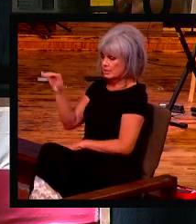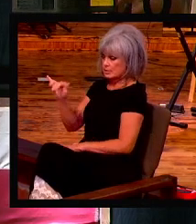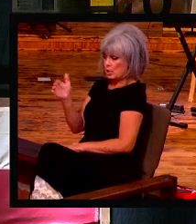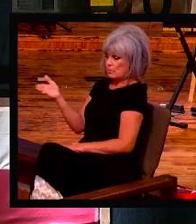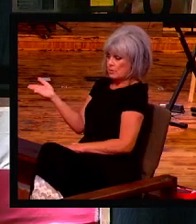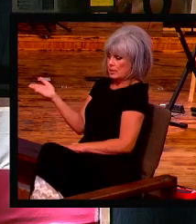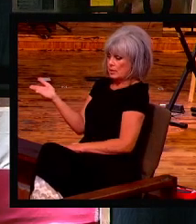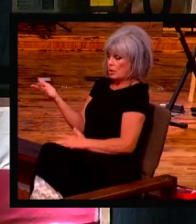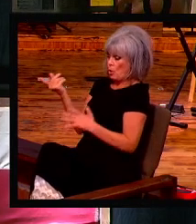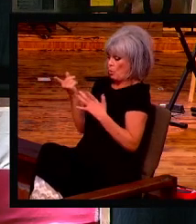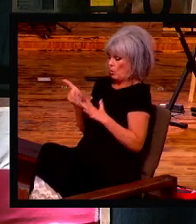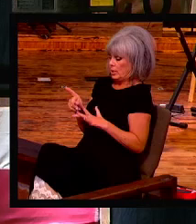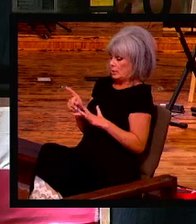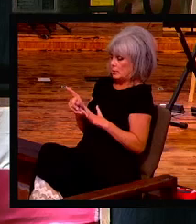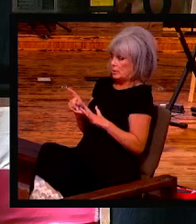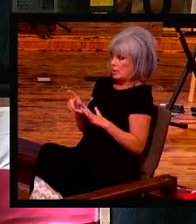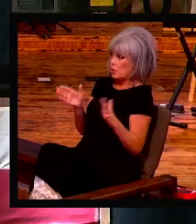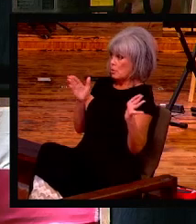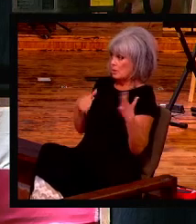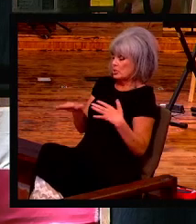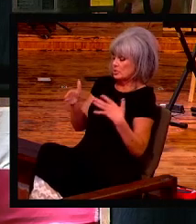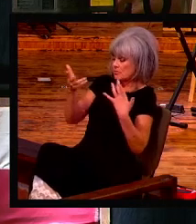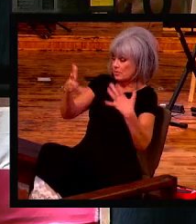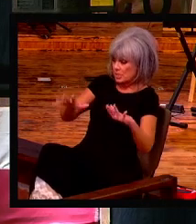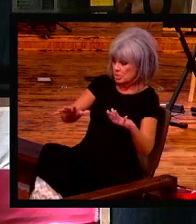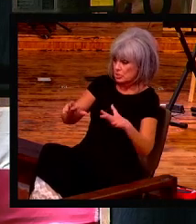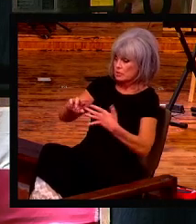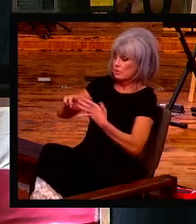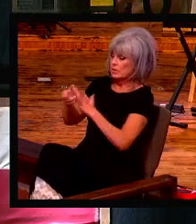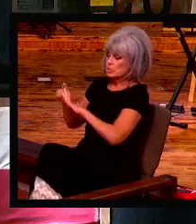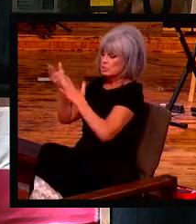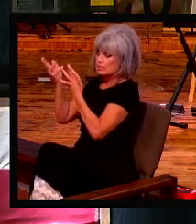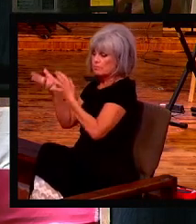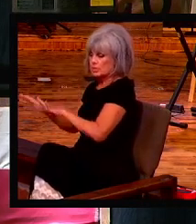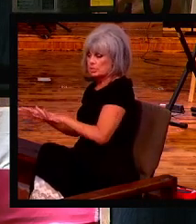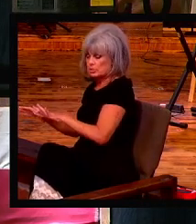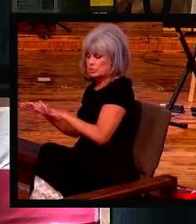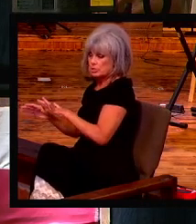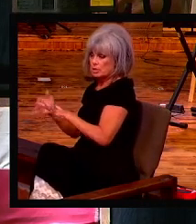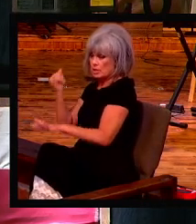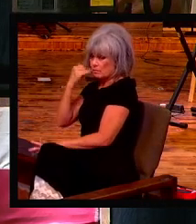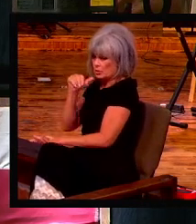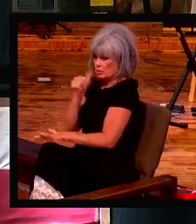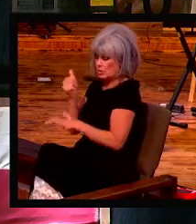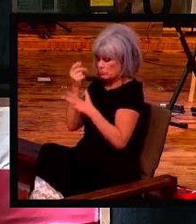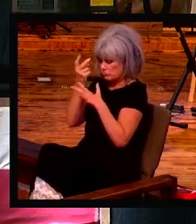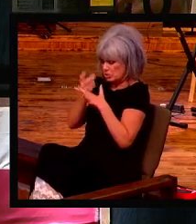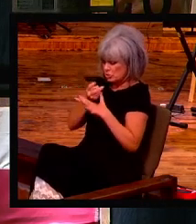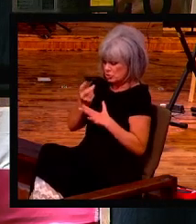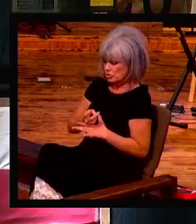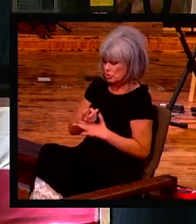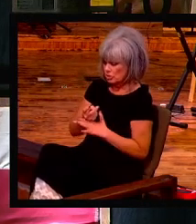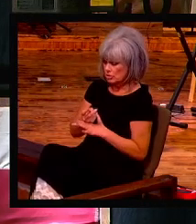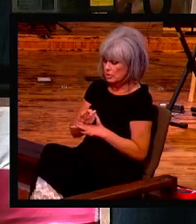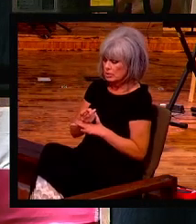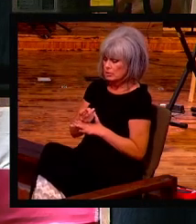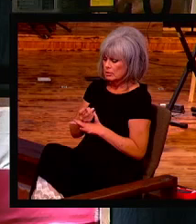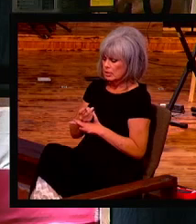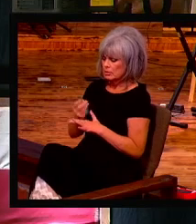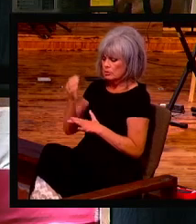And once we accomplish the mission, the relationship ends. If you don't discern the relationship, then your feelings will get hurt when the season